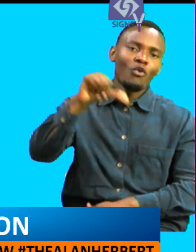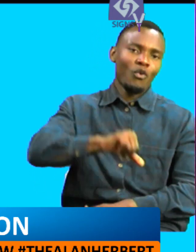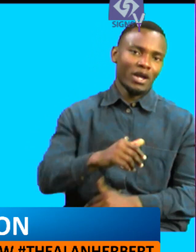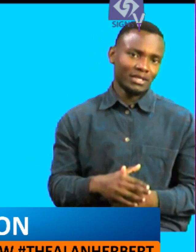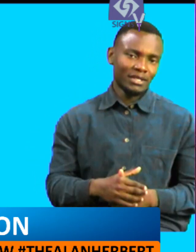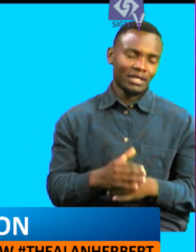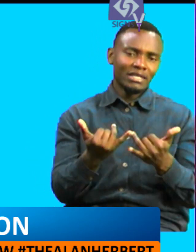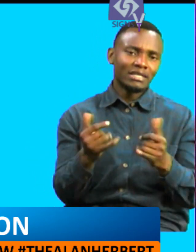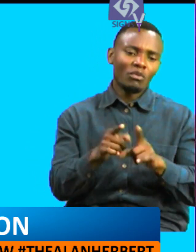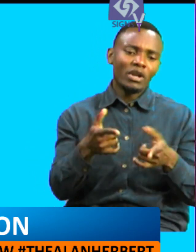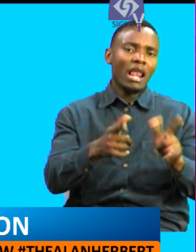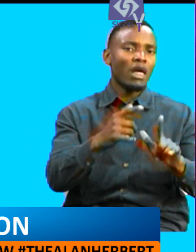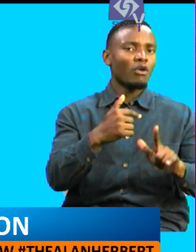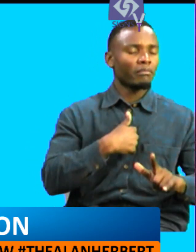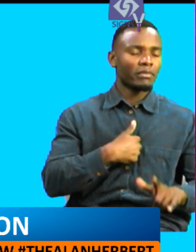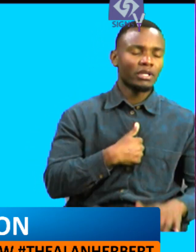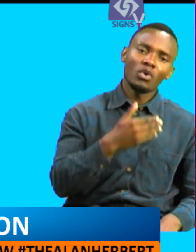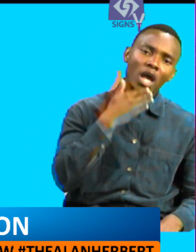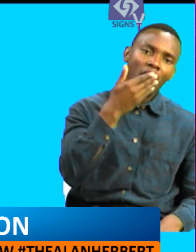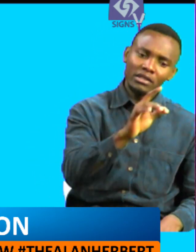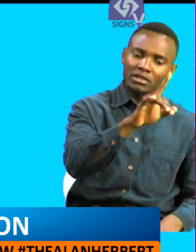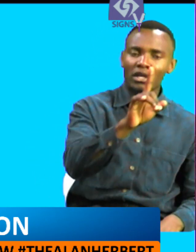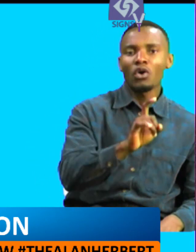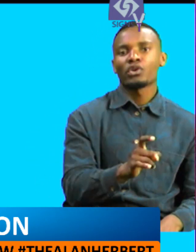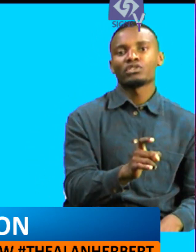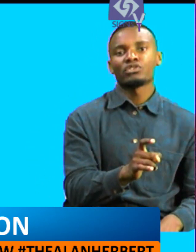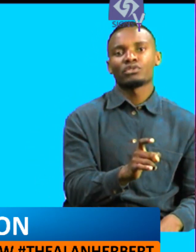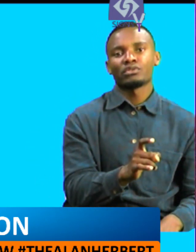also allow time for me to answer a question